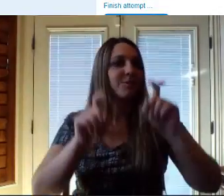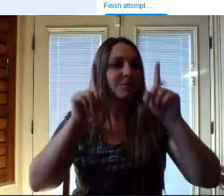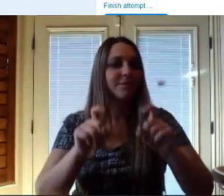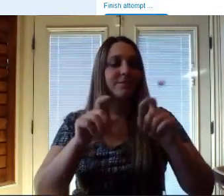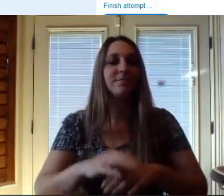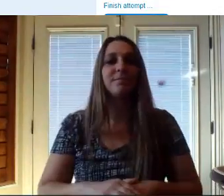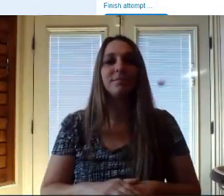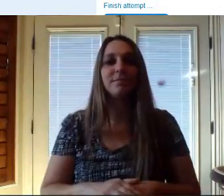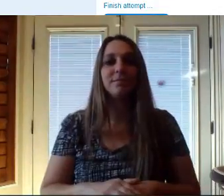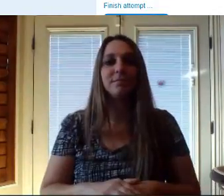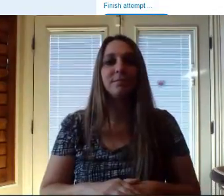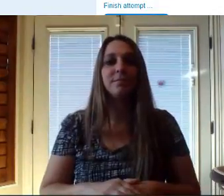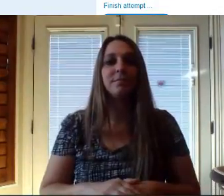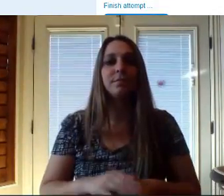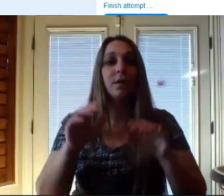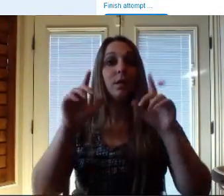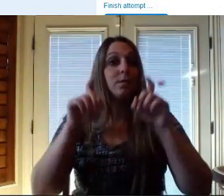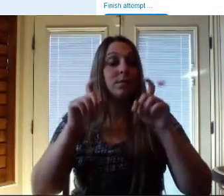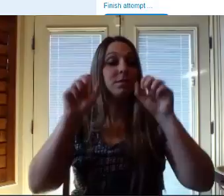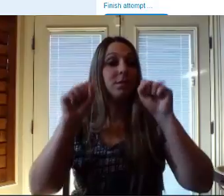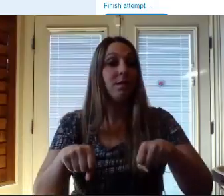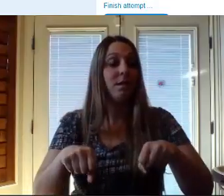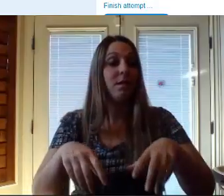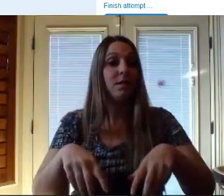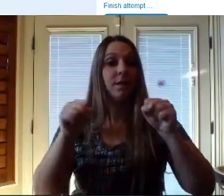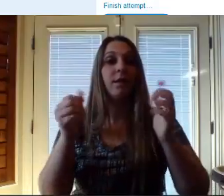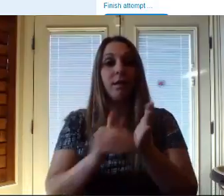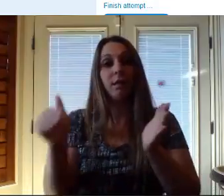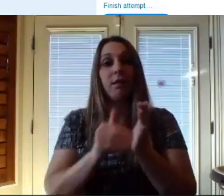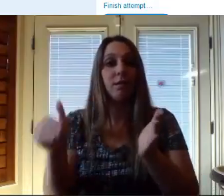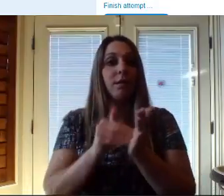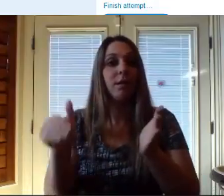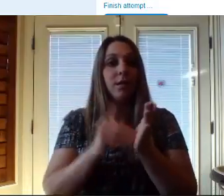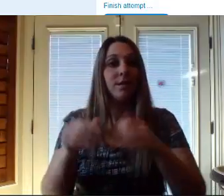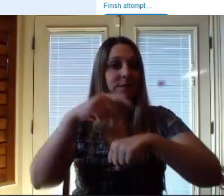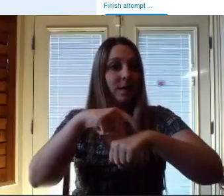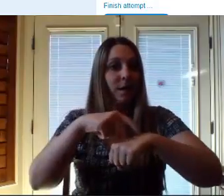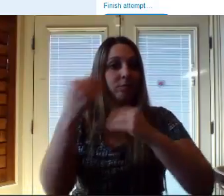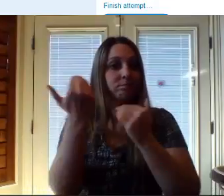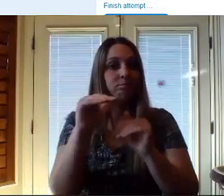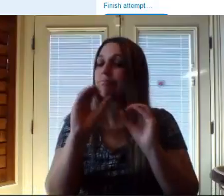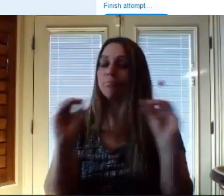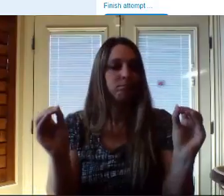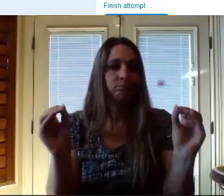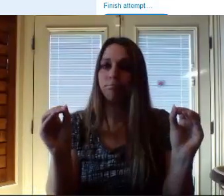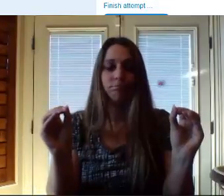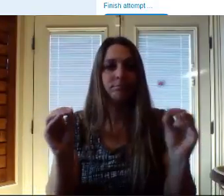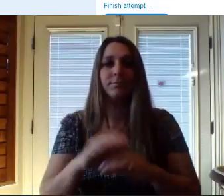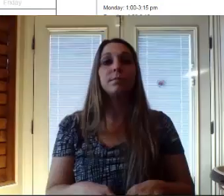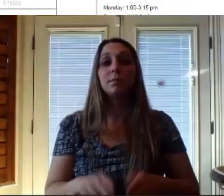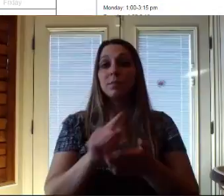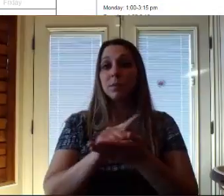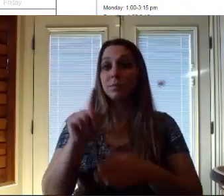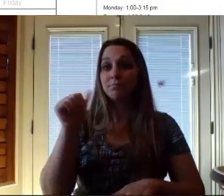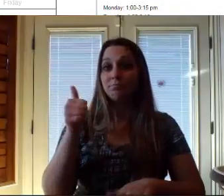directions. The quiz will include everything from quarter one, and you could take it as many times